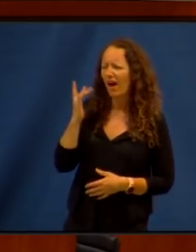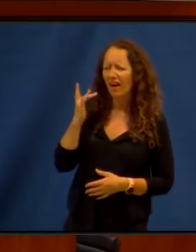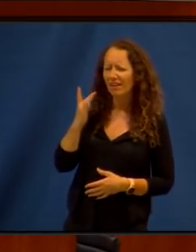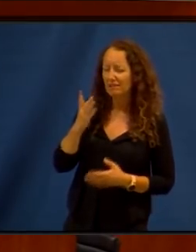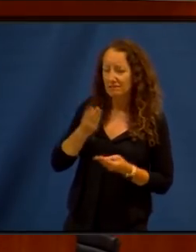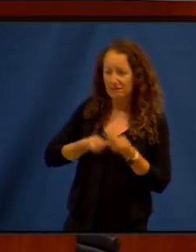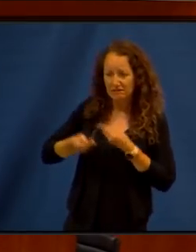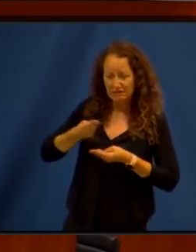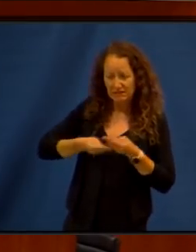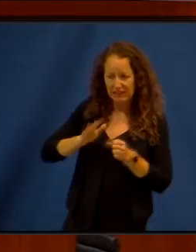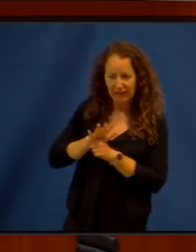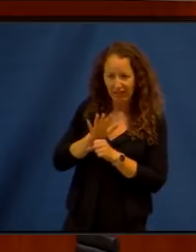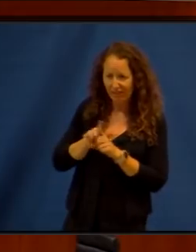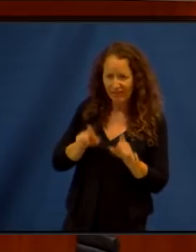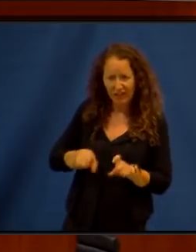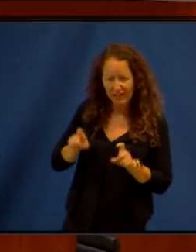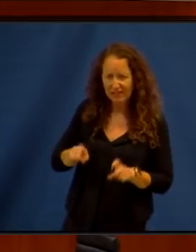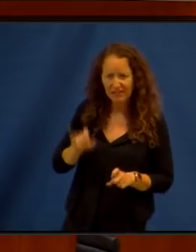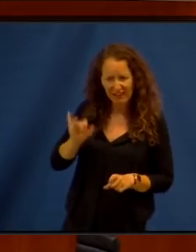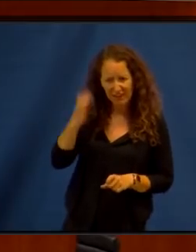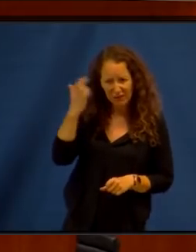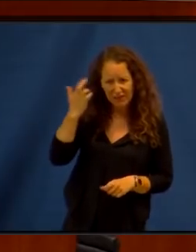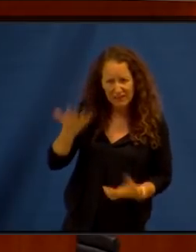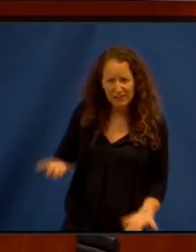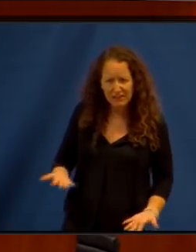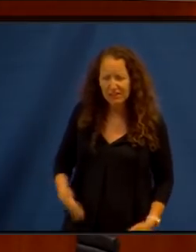testing kits available? Question?